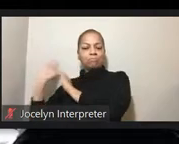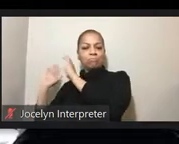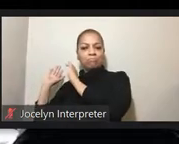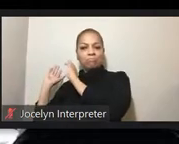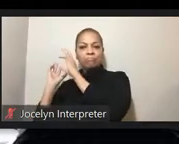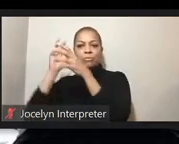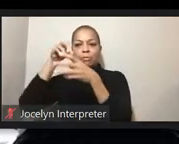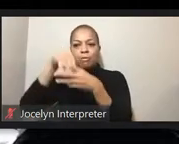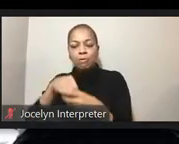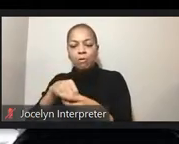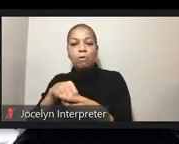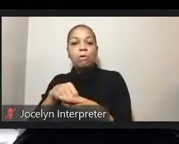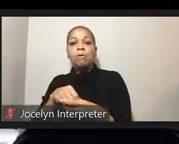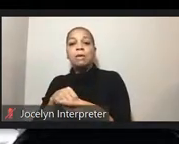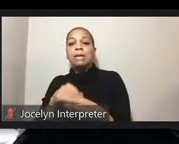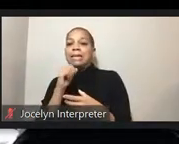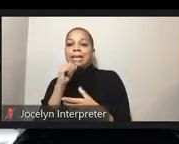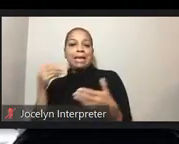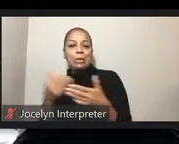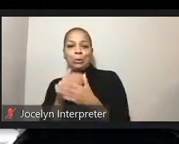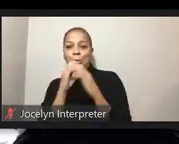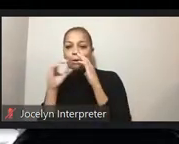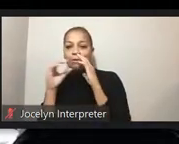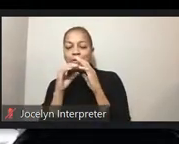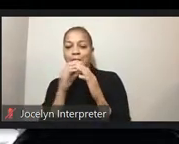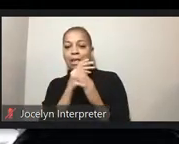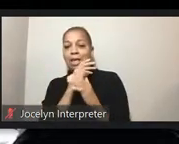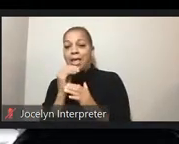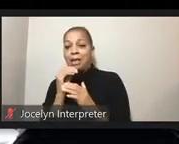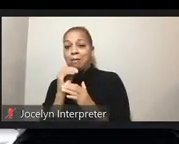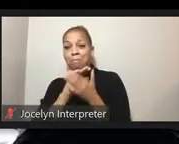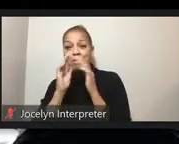and potentially will never be old.